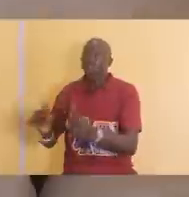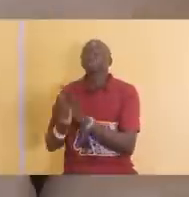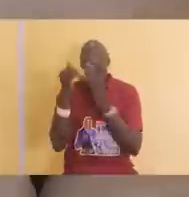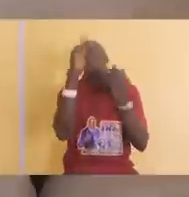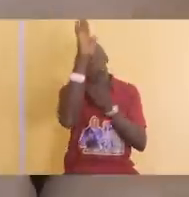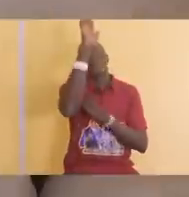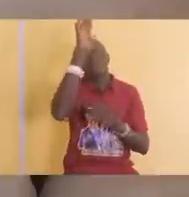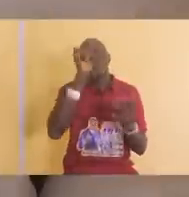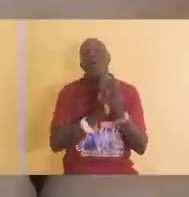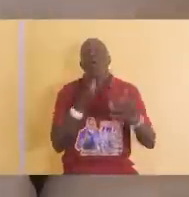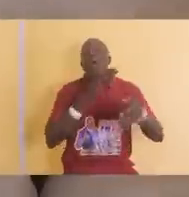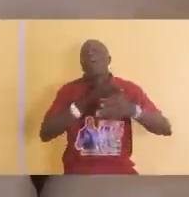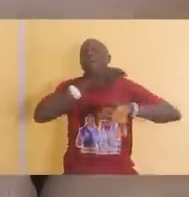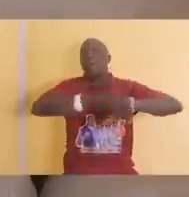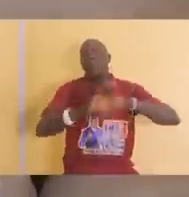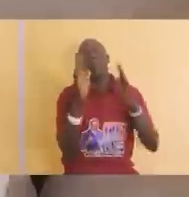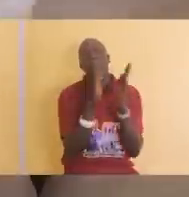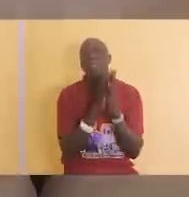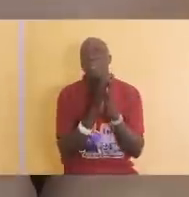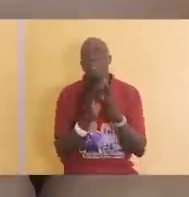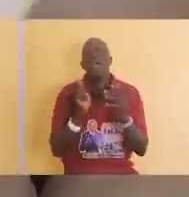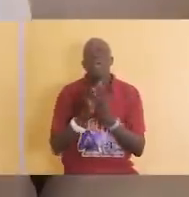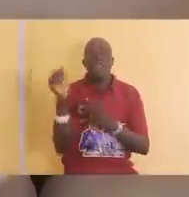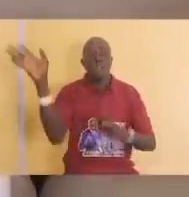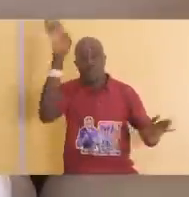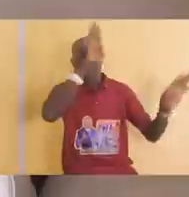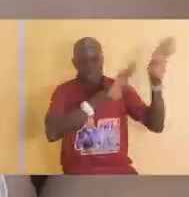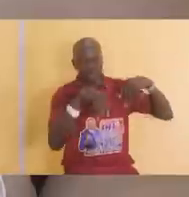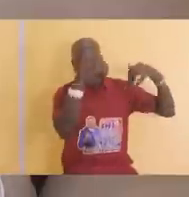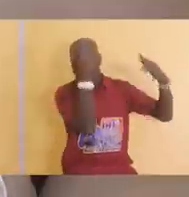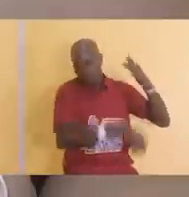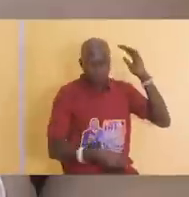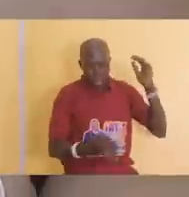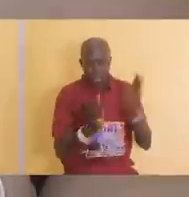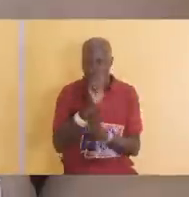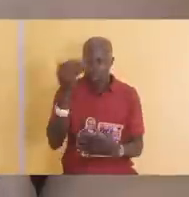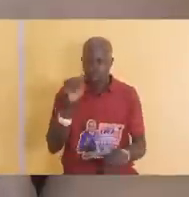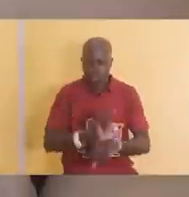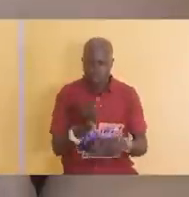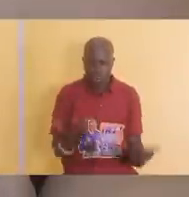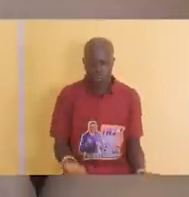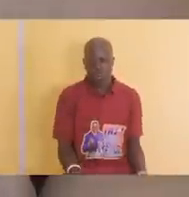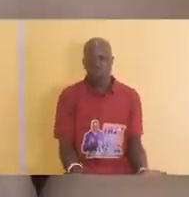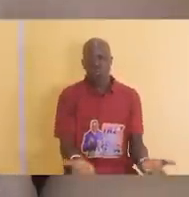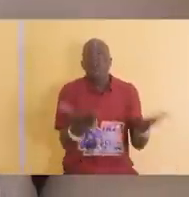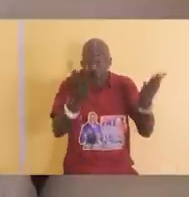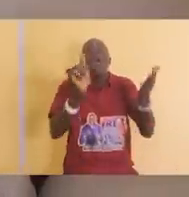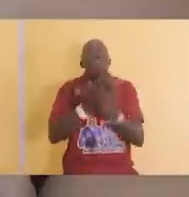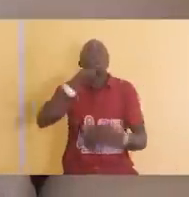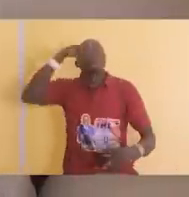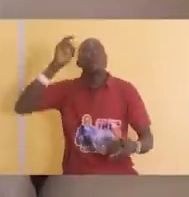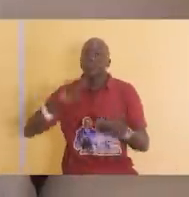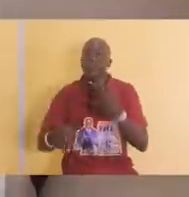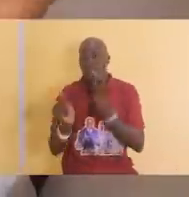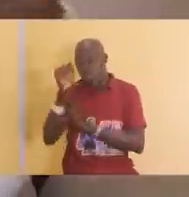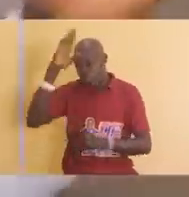will thank you. After that prayer, that battle conquered his business due. According to the man,